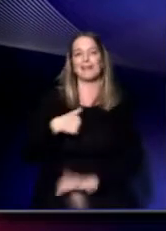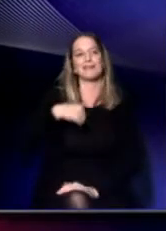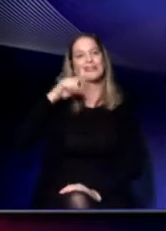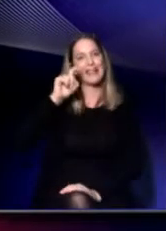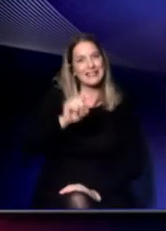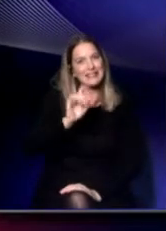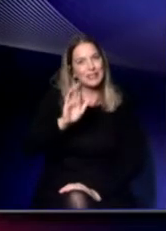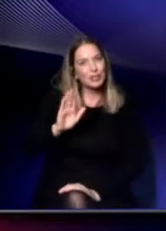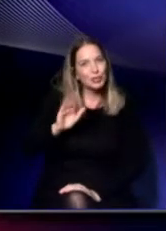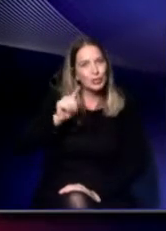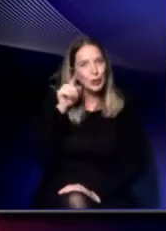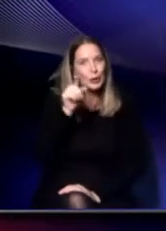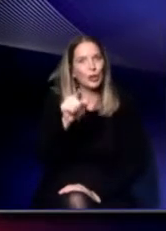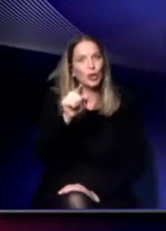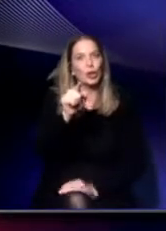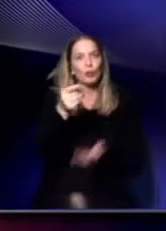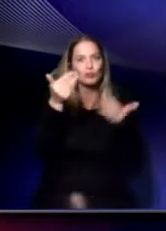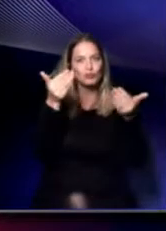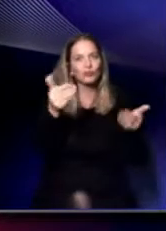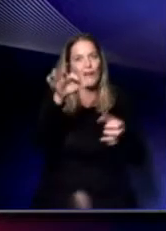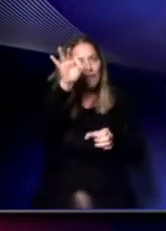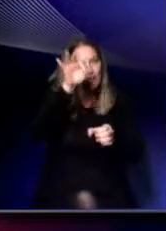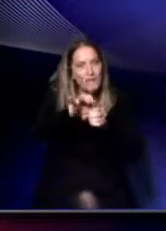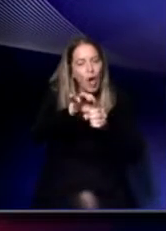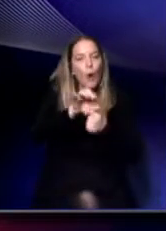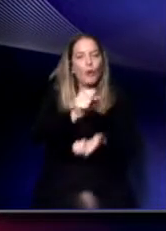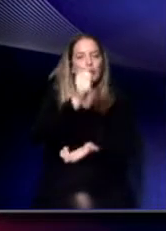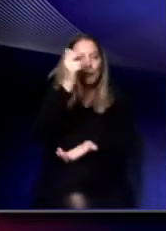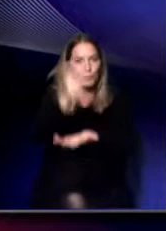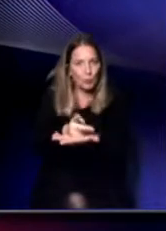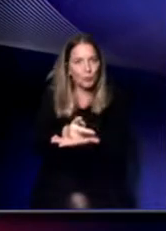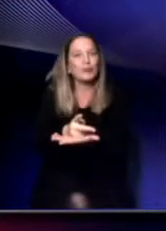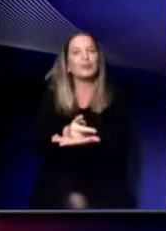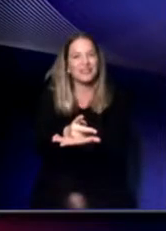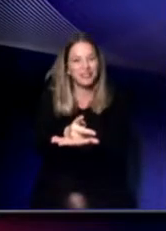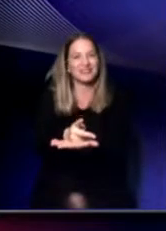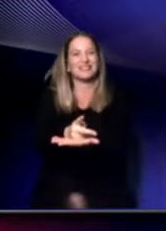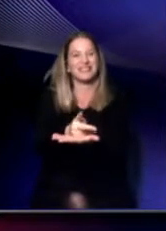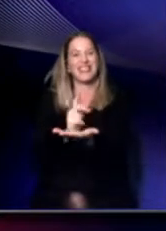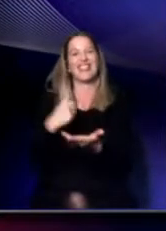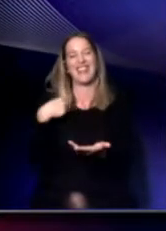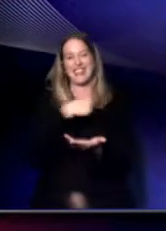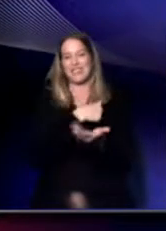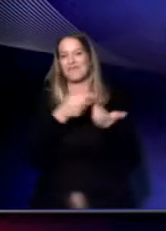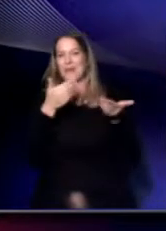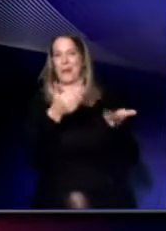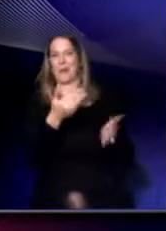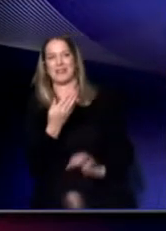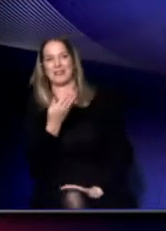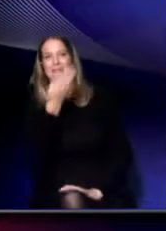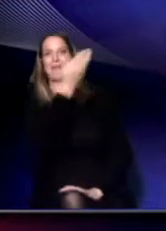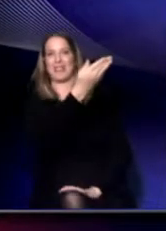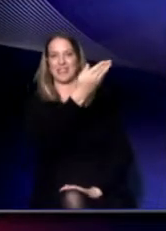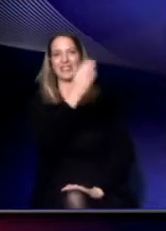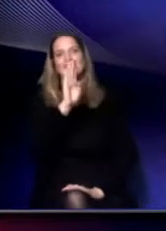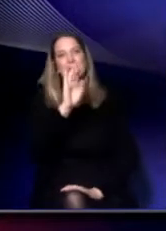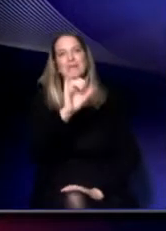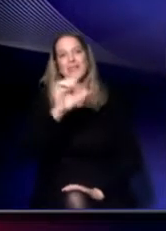from you to vote and approve our submitting this bill.